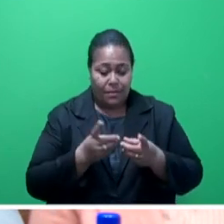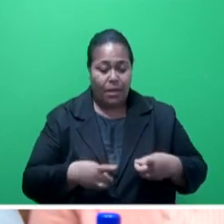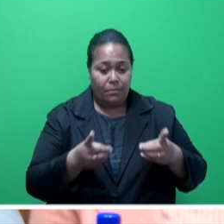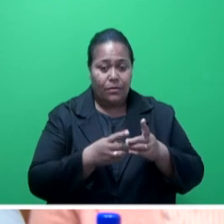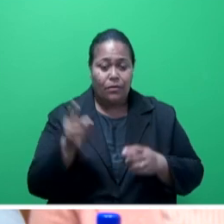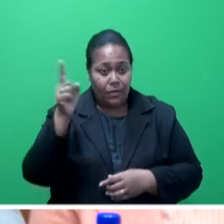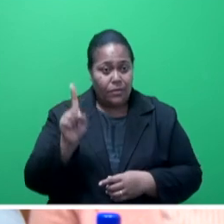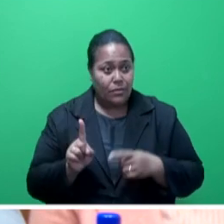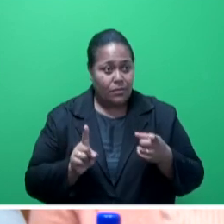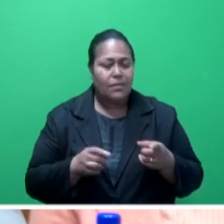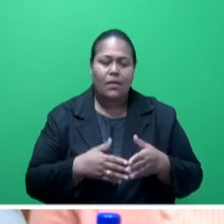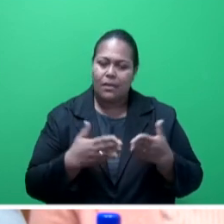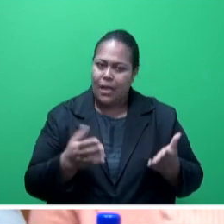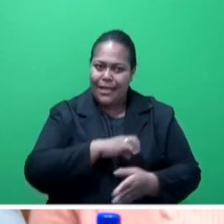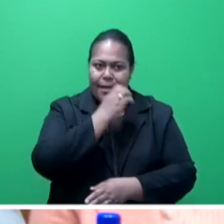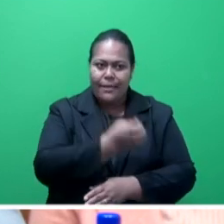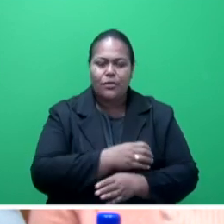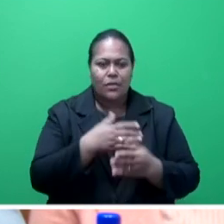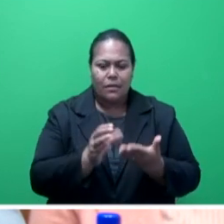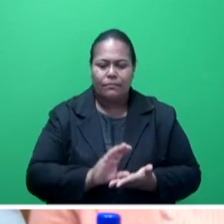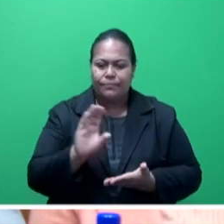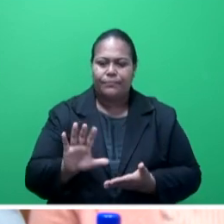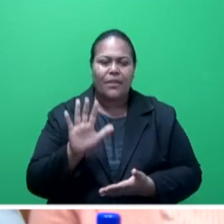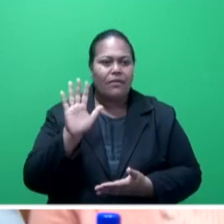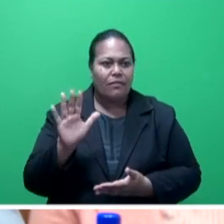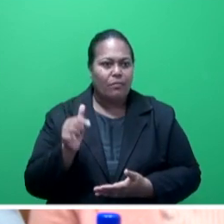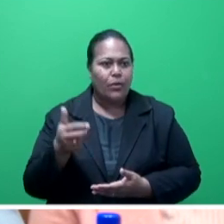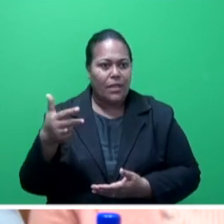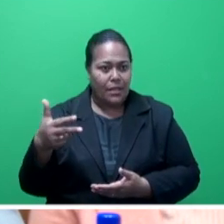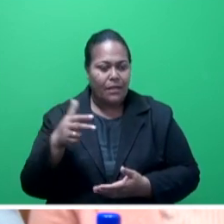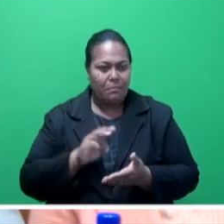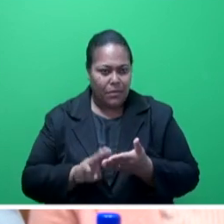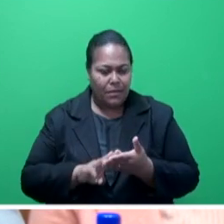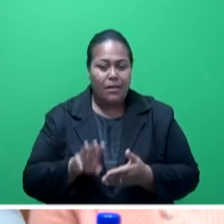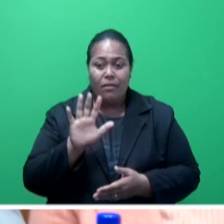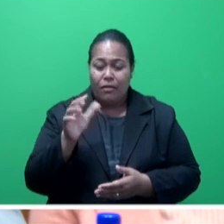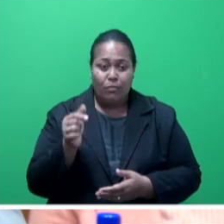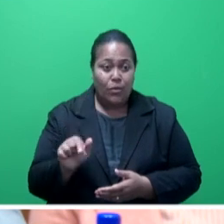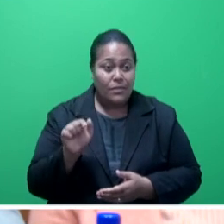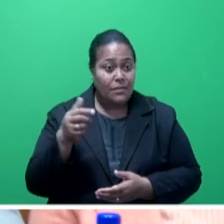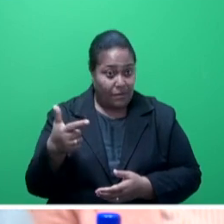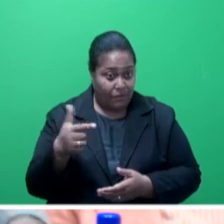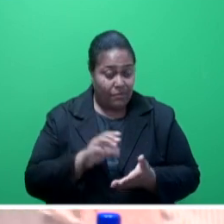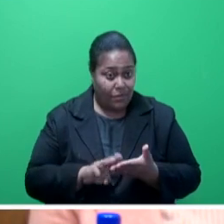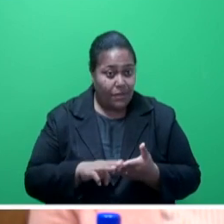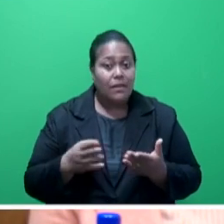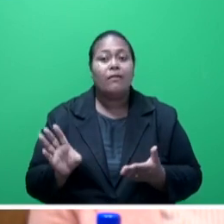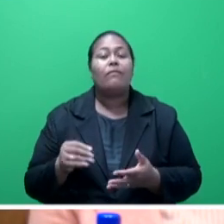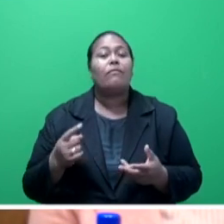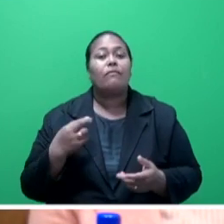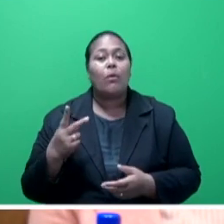of $13.8 million. $5.7 million for house wiring for projects where the grid projects have already